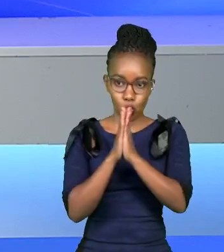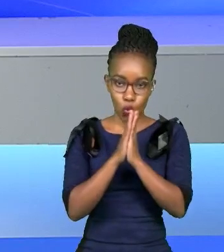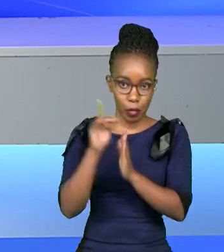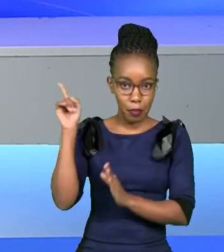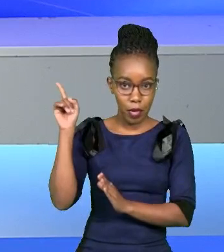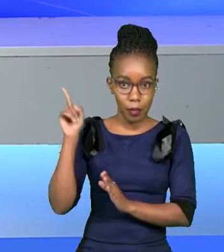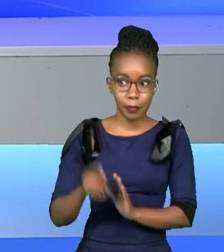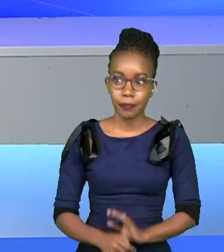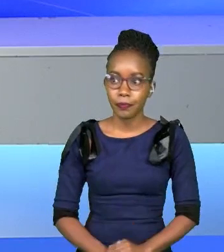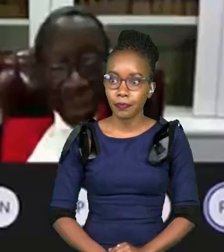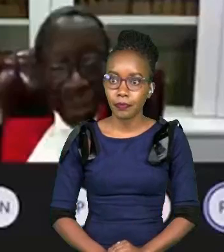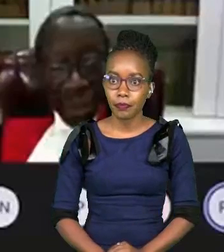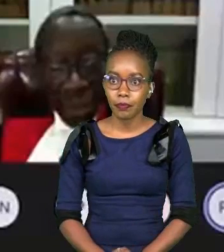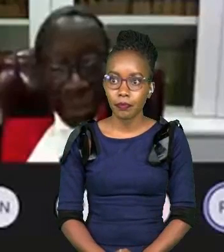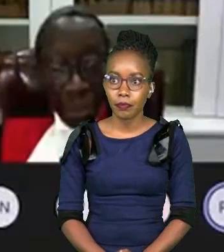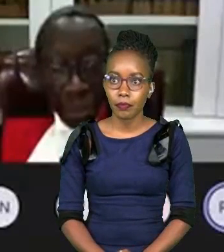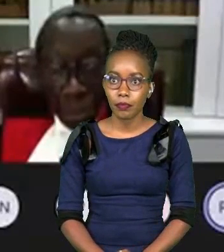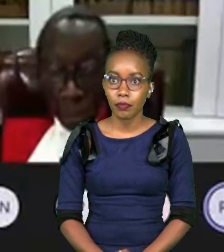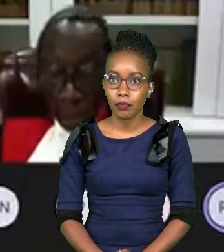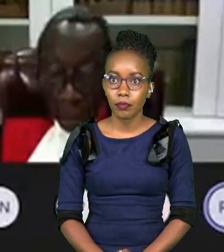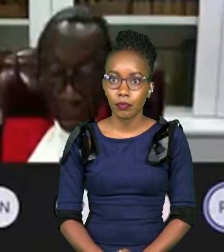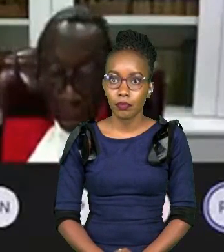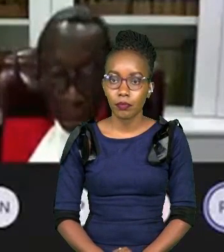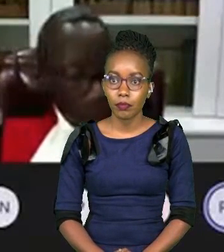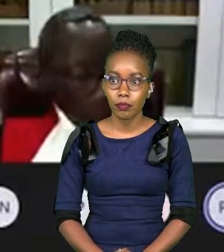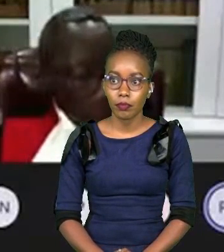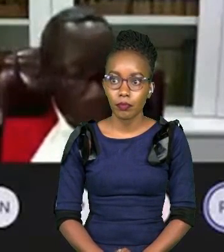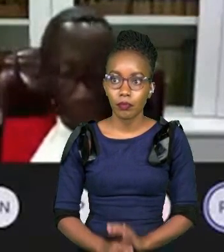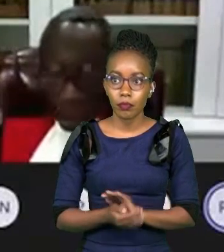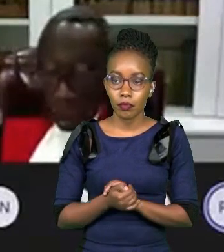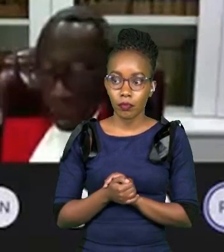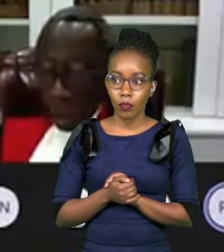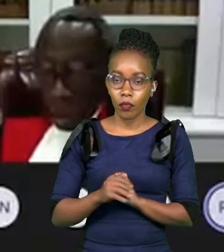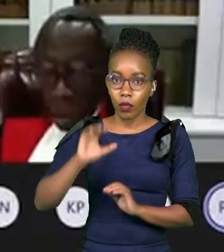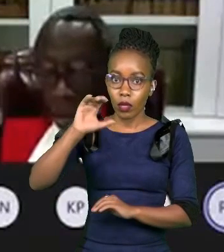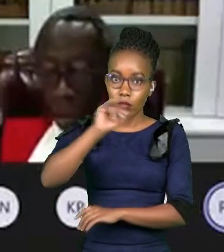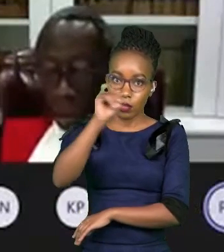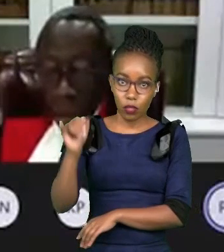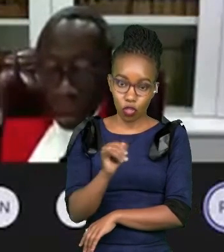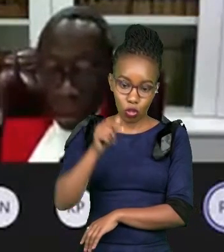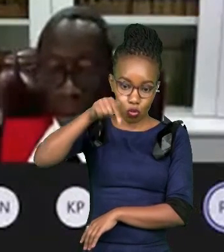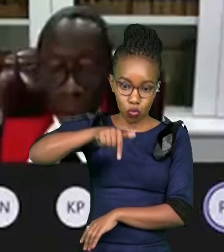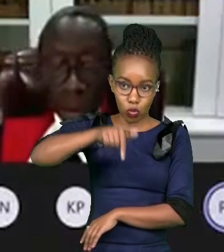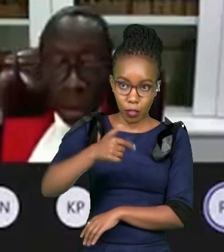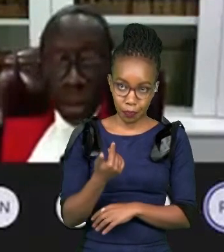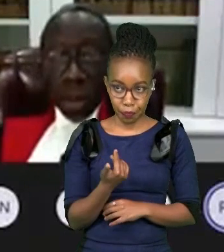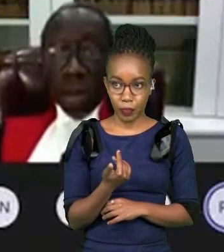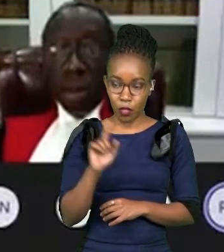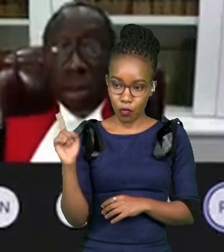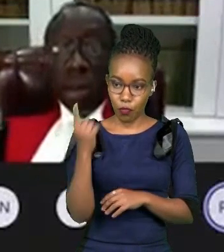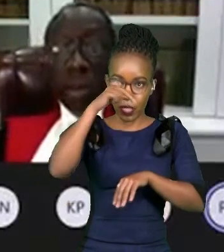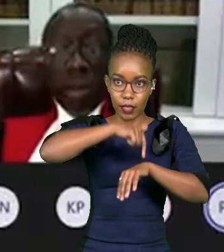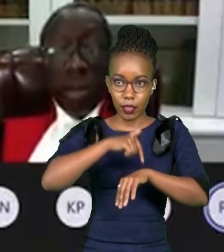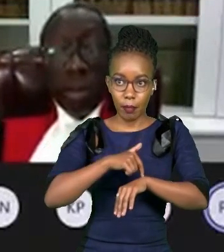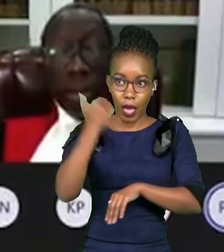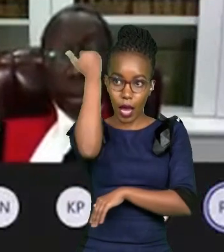story. Yes, I can, Senior Counsel. Chief Justice Martha Koome has today sat for the first time at the